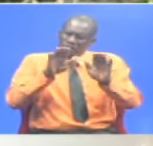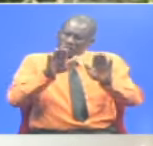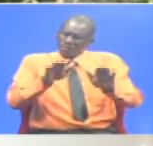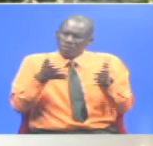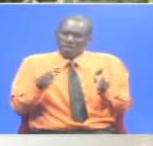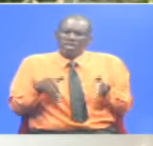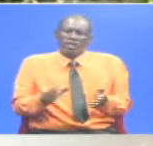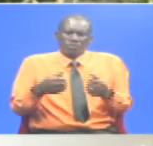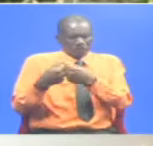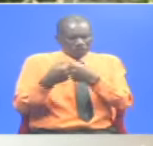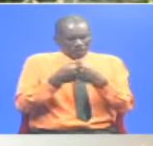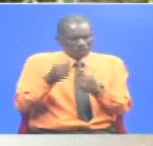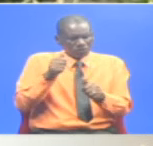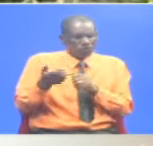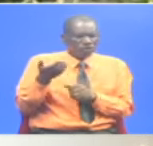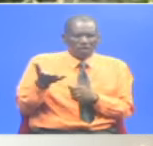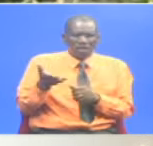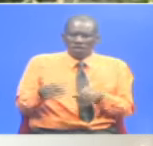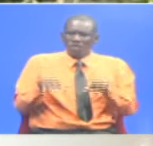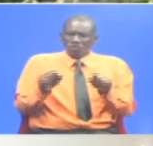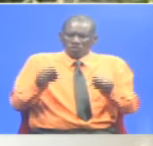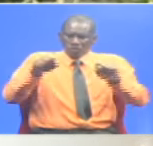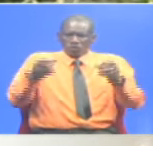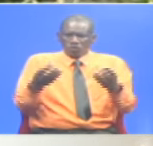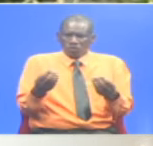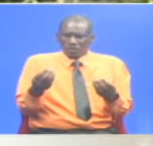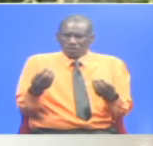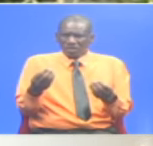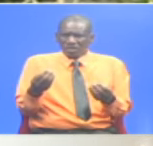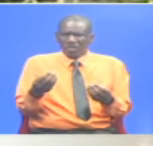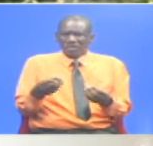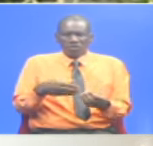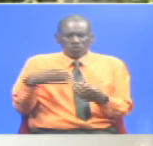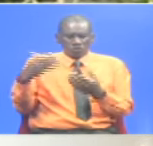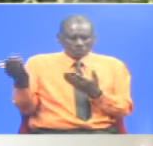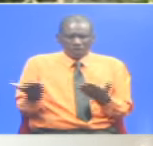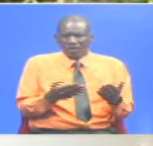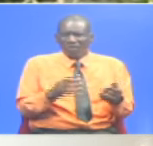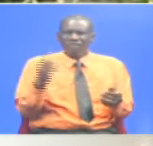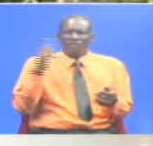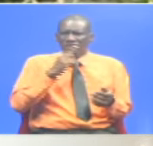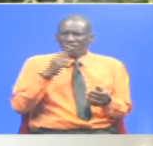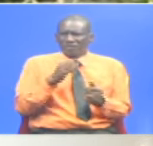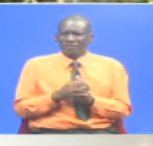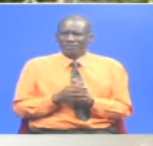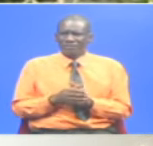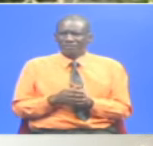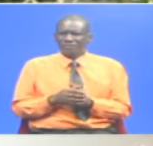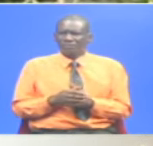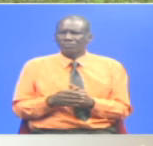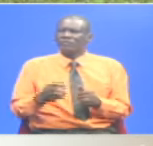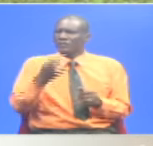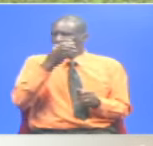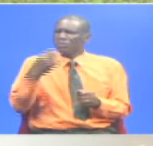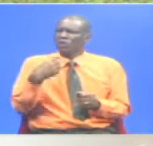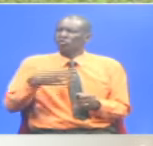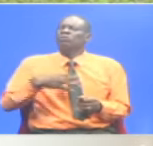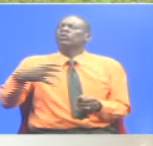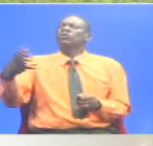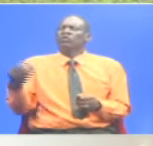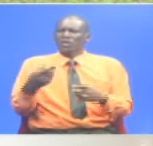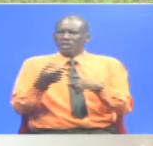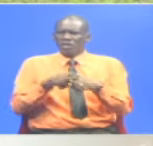are, you can very easily trigger violence. It would be go. Then there was